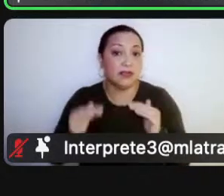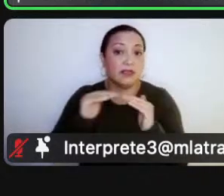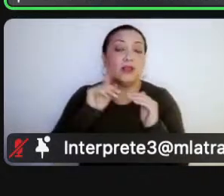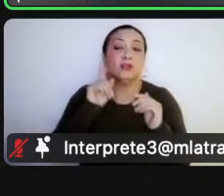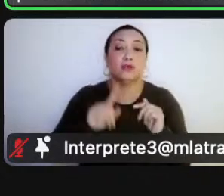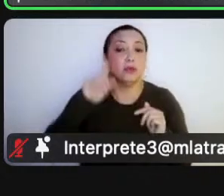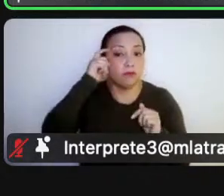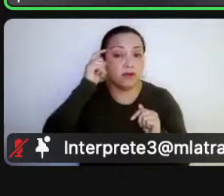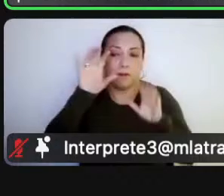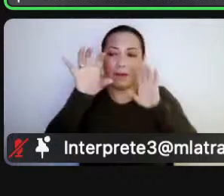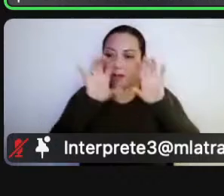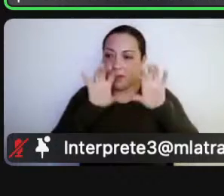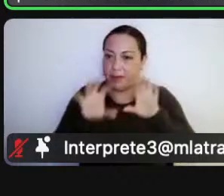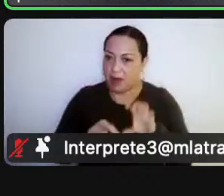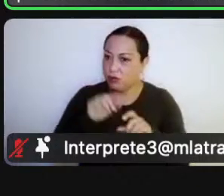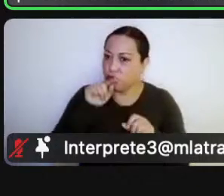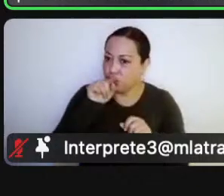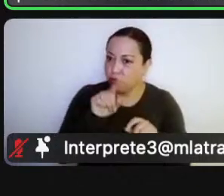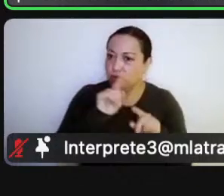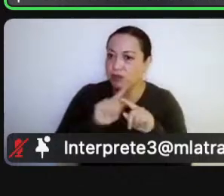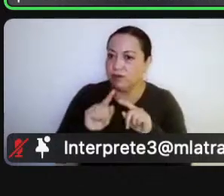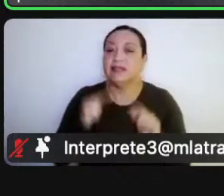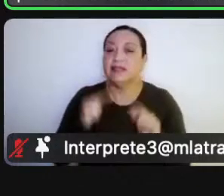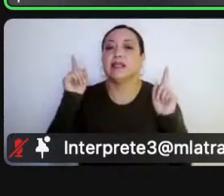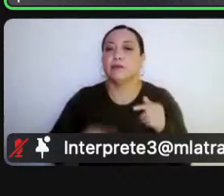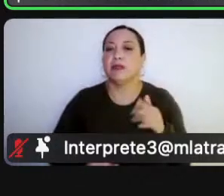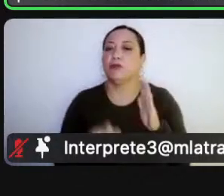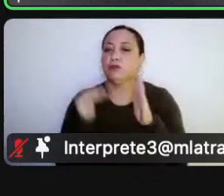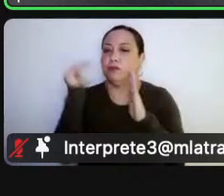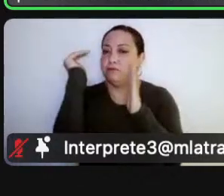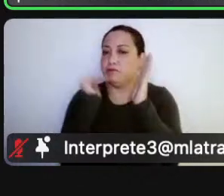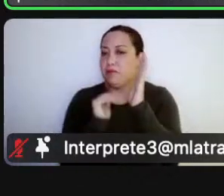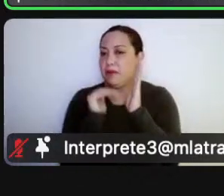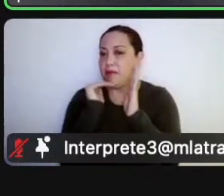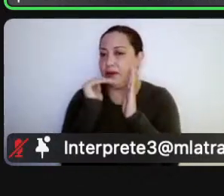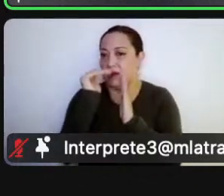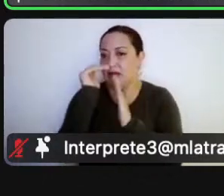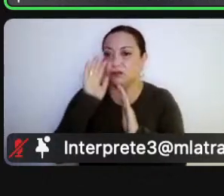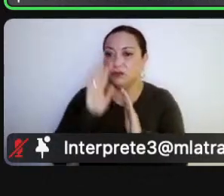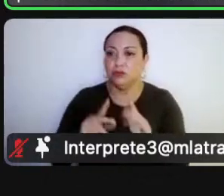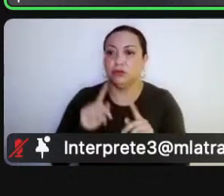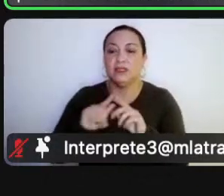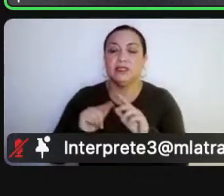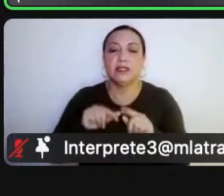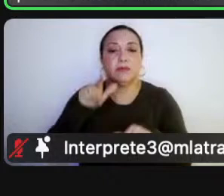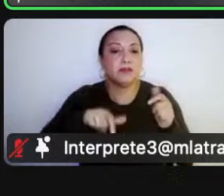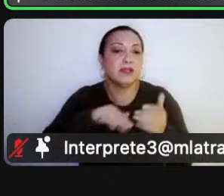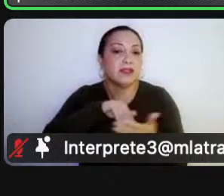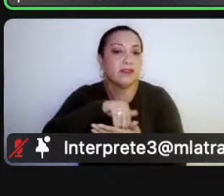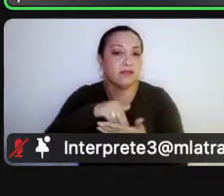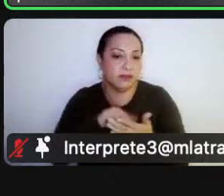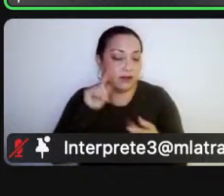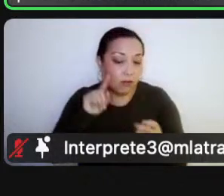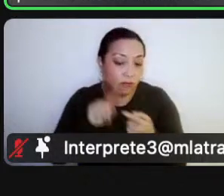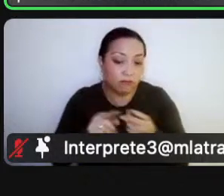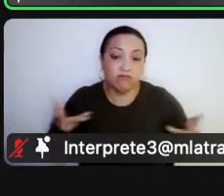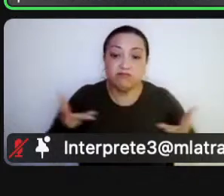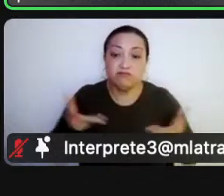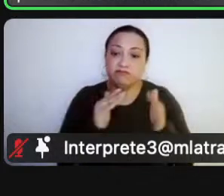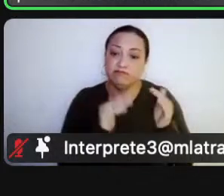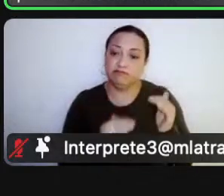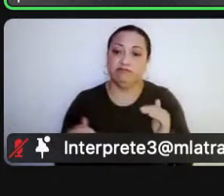equity politics, governance, and equity from local government stratification and